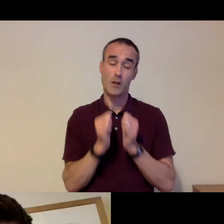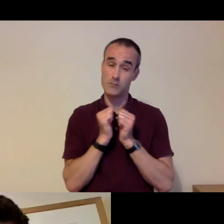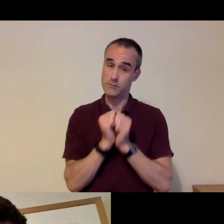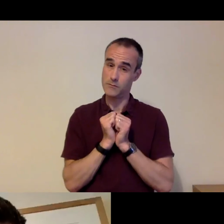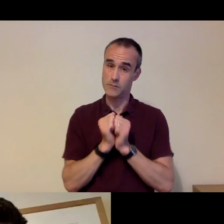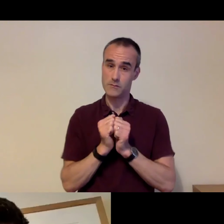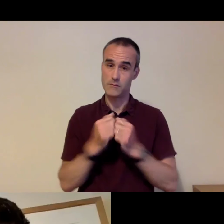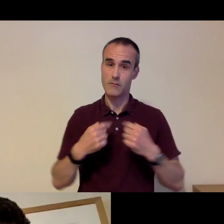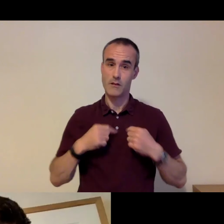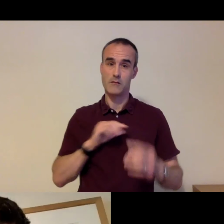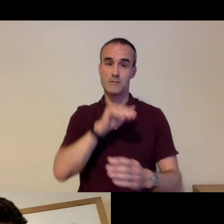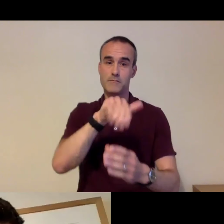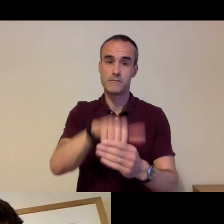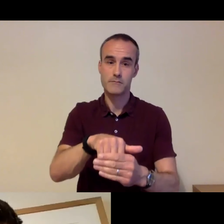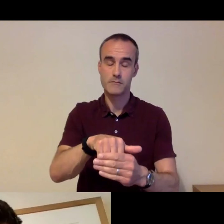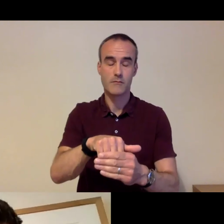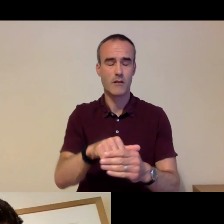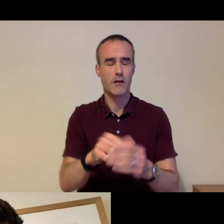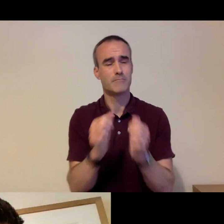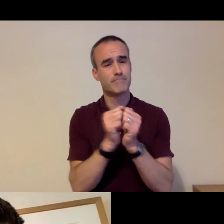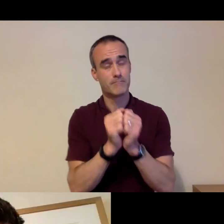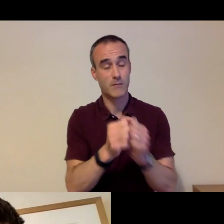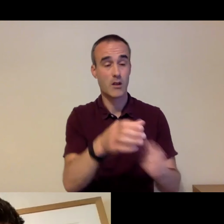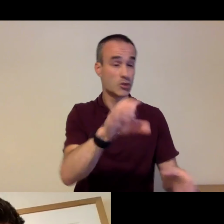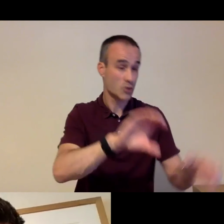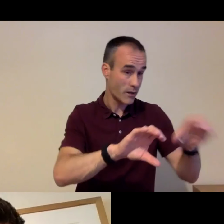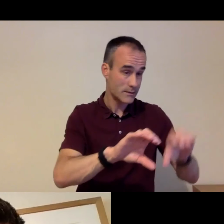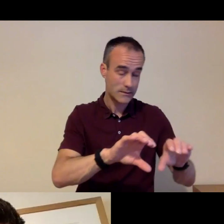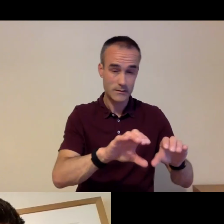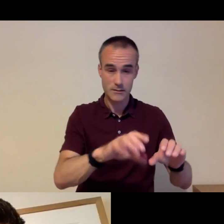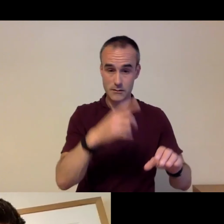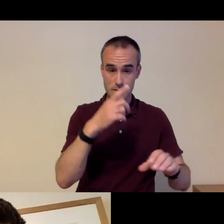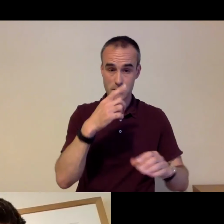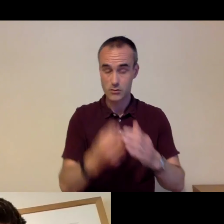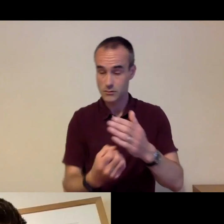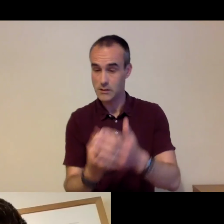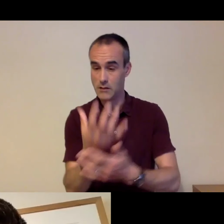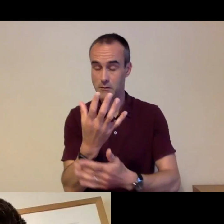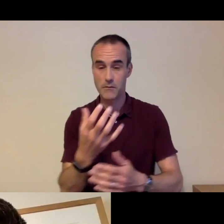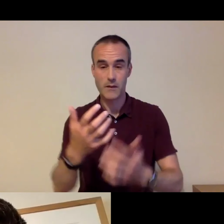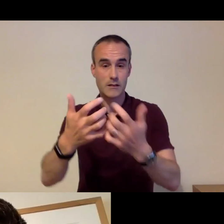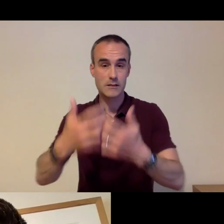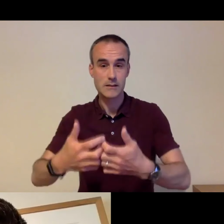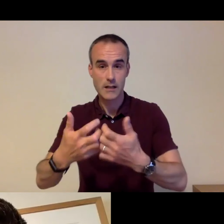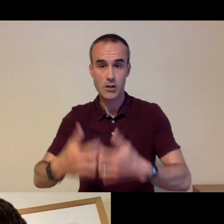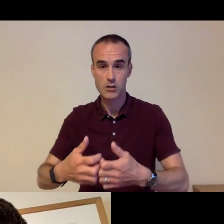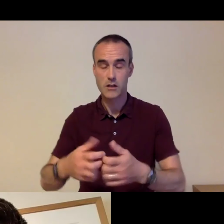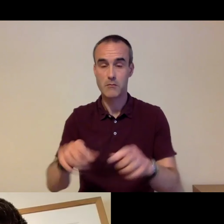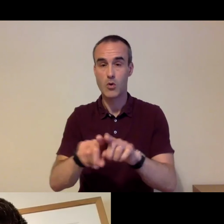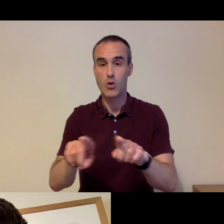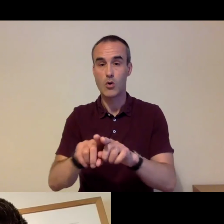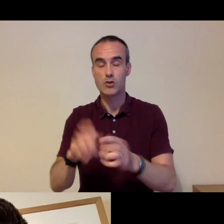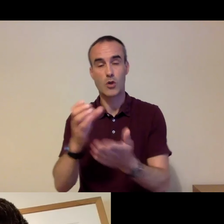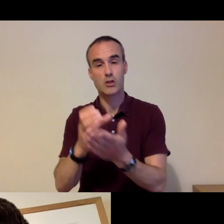to all of you scientists, technology, and of course, Ralph, with Action on Hearing Loss, for everything you're doing on this front.